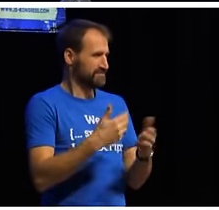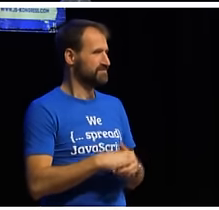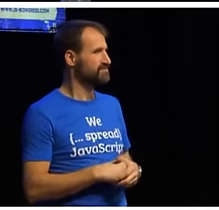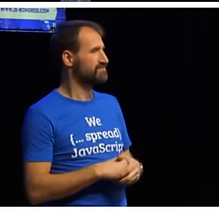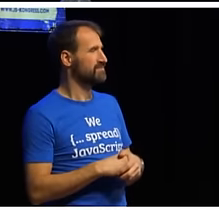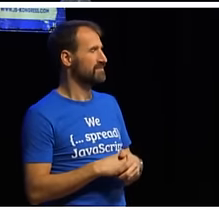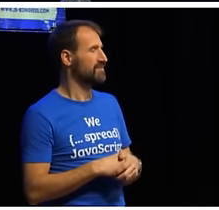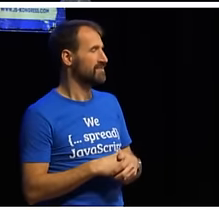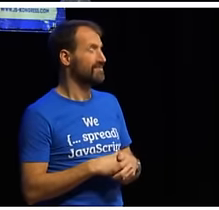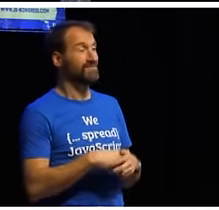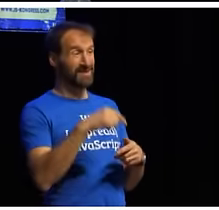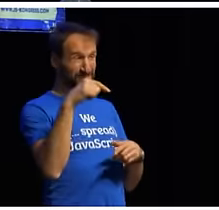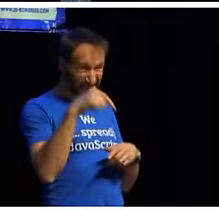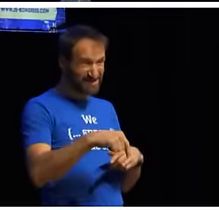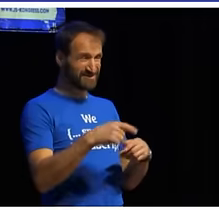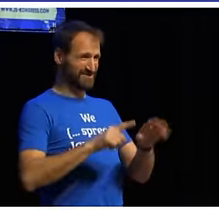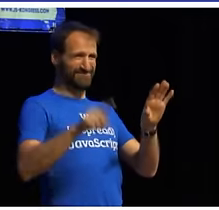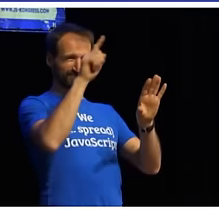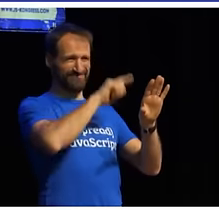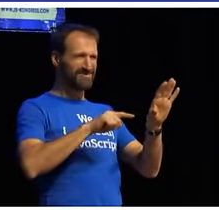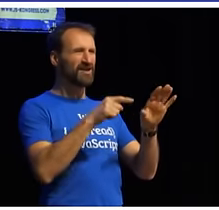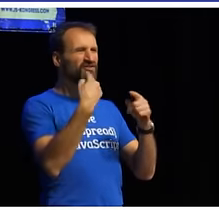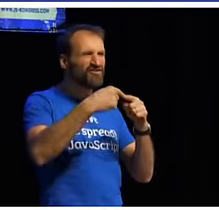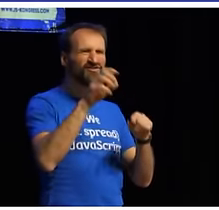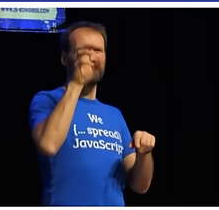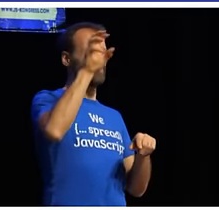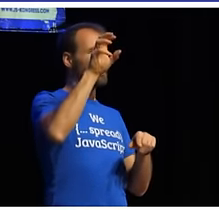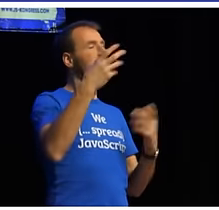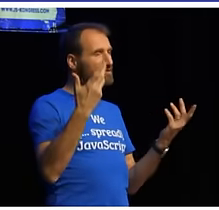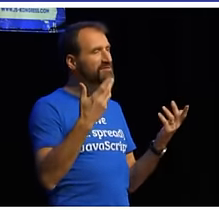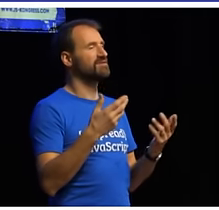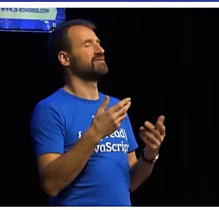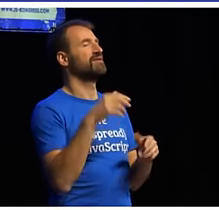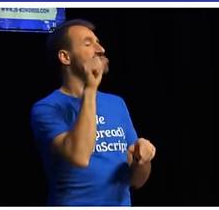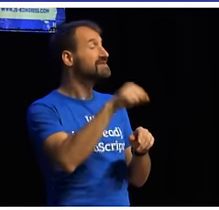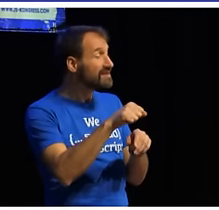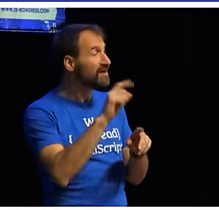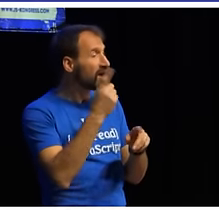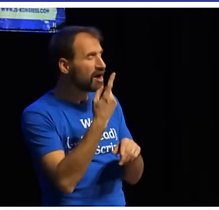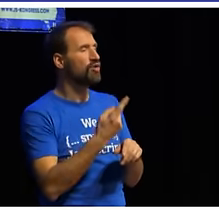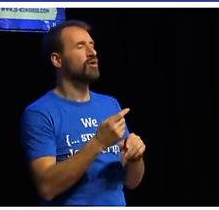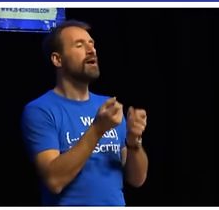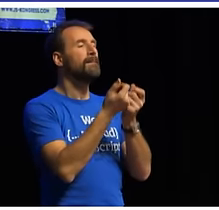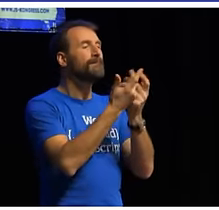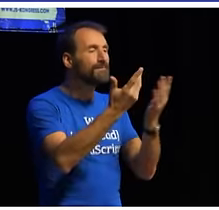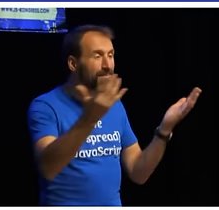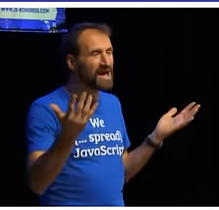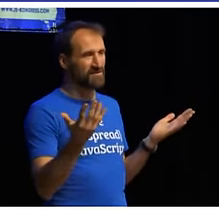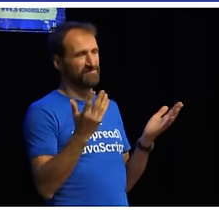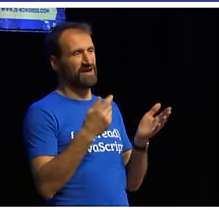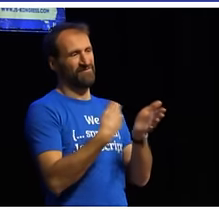And what's really missing is something that can emit multiple values and is